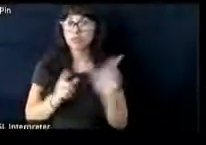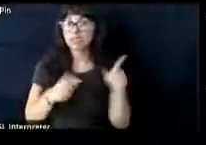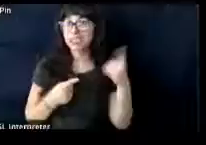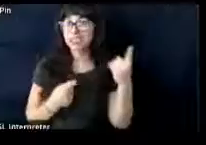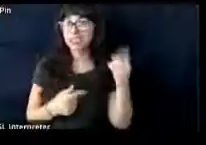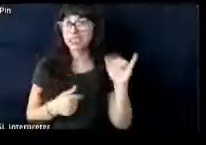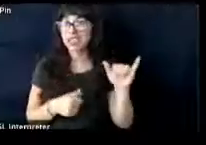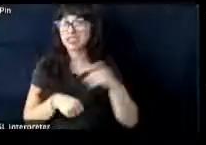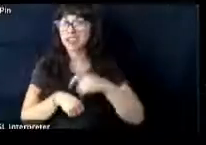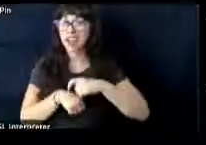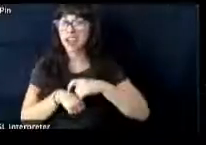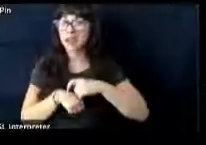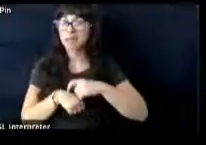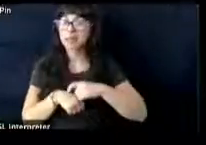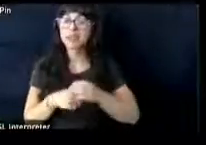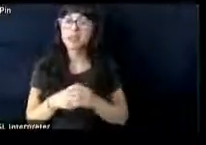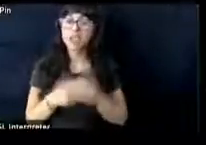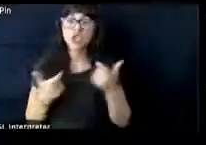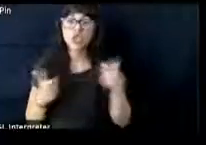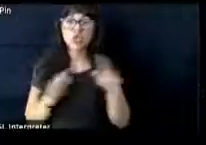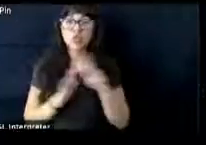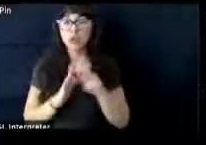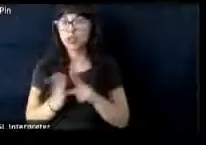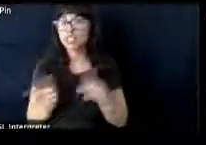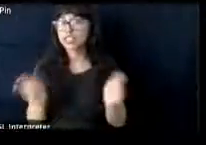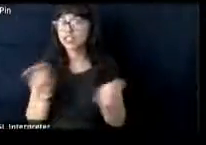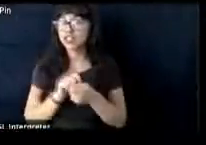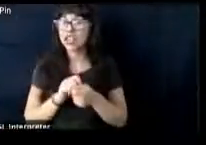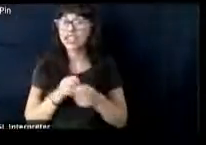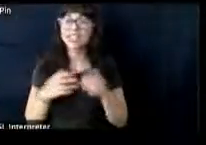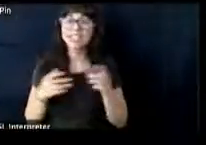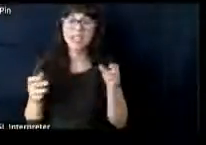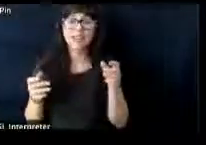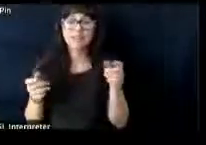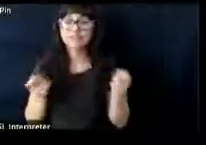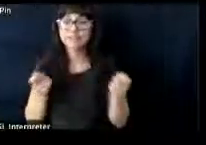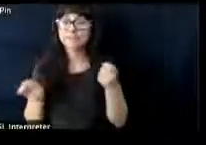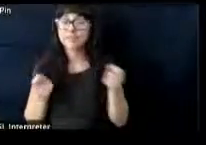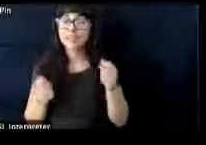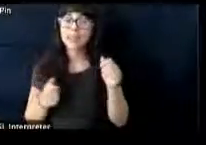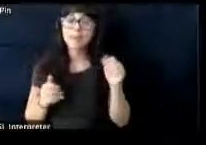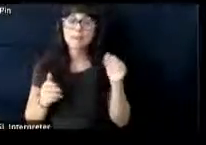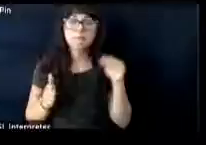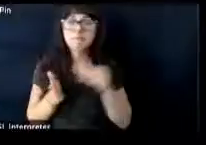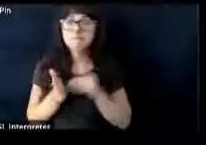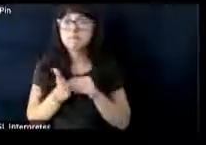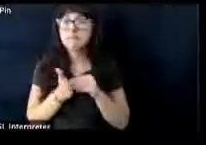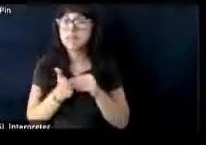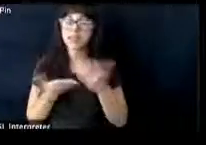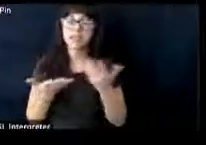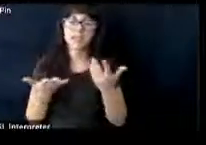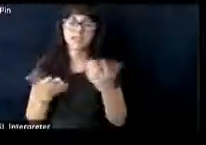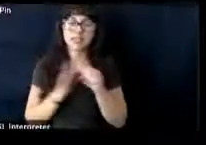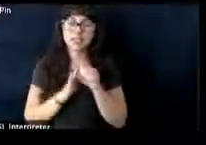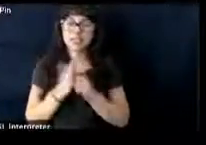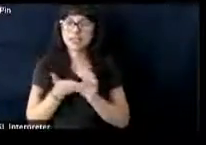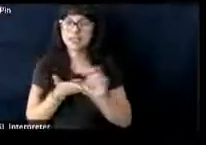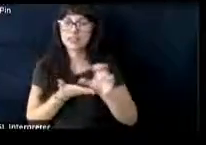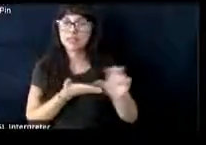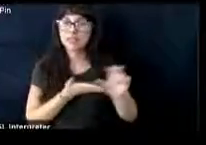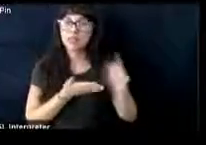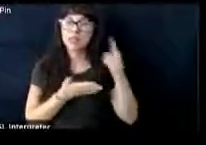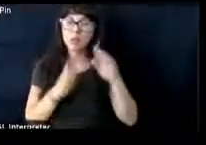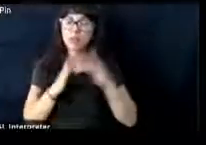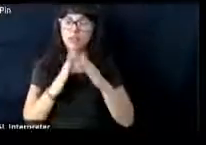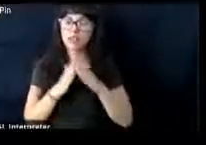we have had a huge policy wins and directed tens of millions in federal and state resources to our city. Our legislative leaders